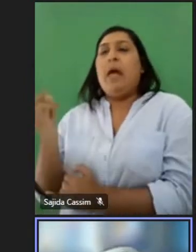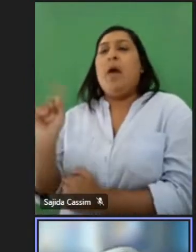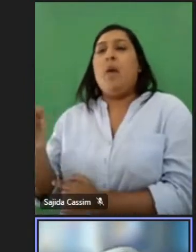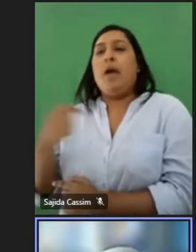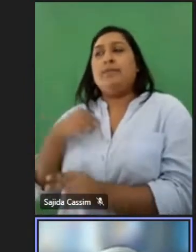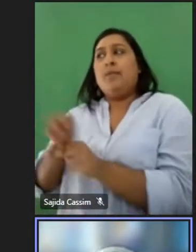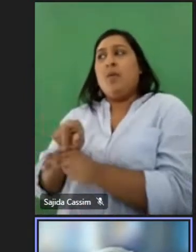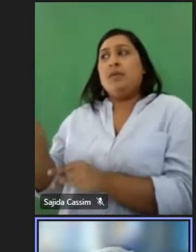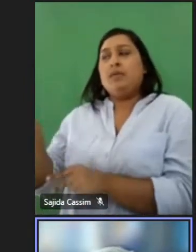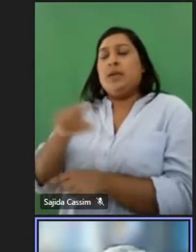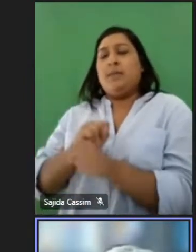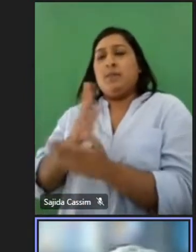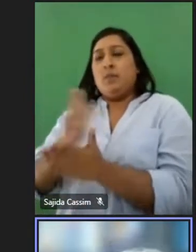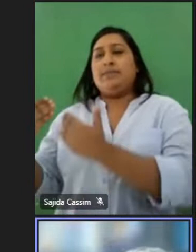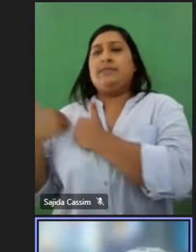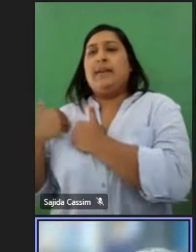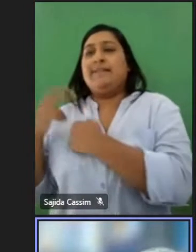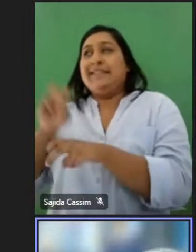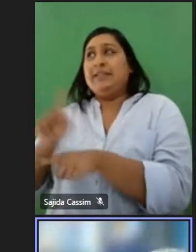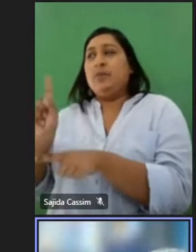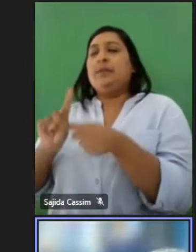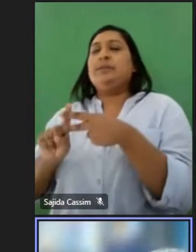protection of their rights.